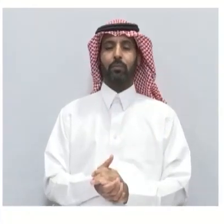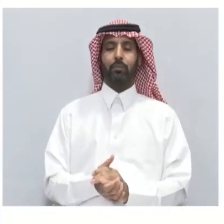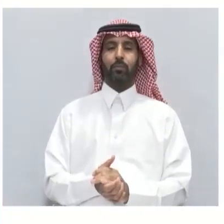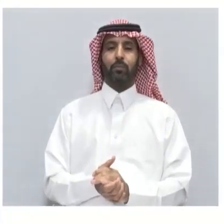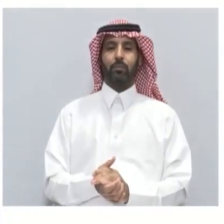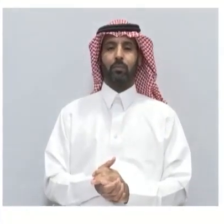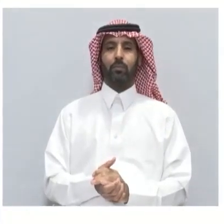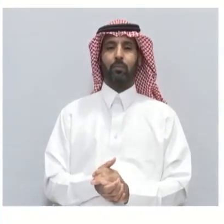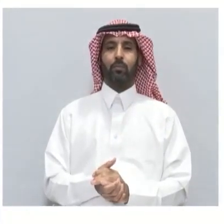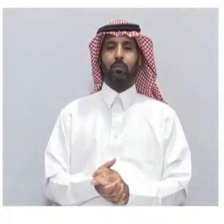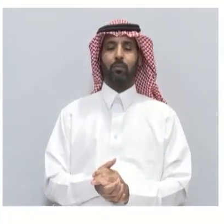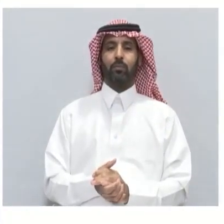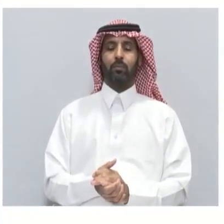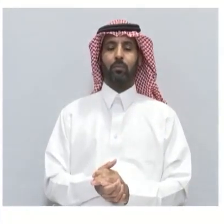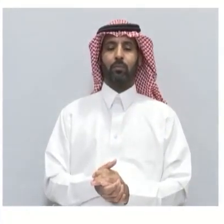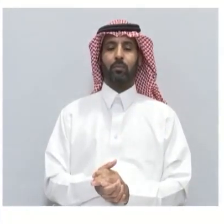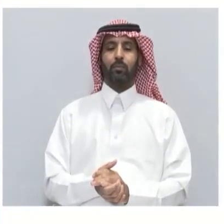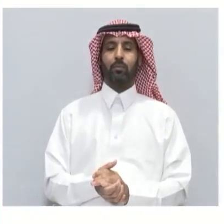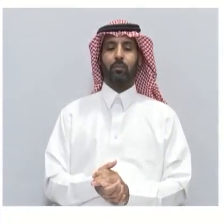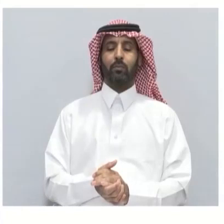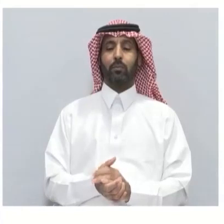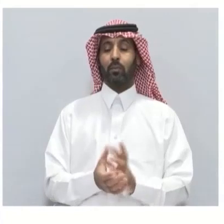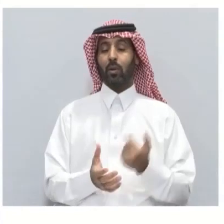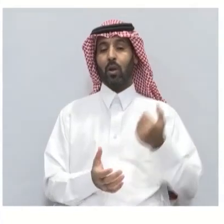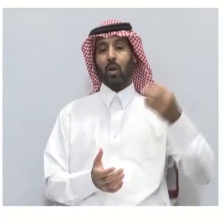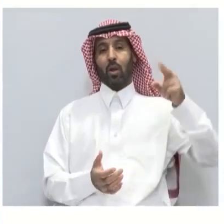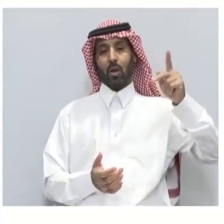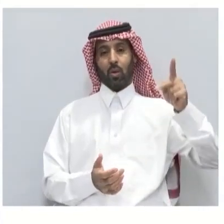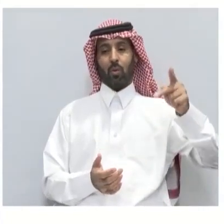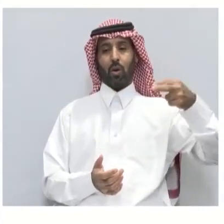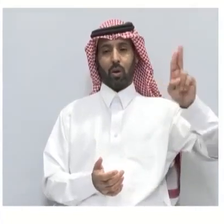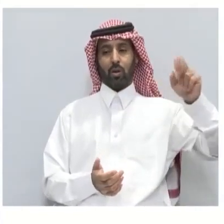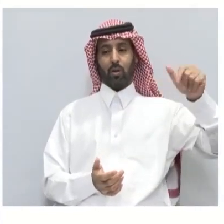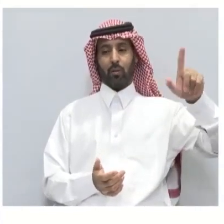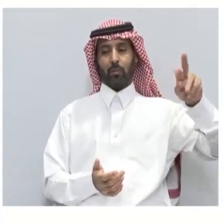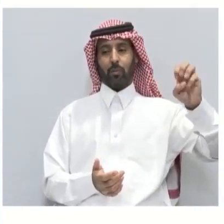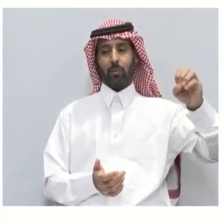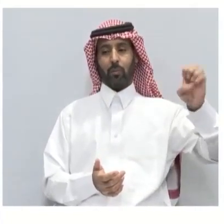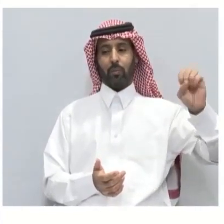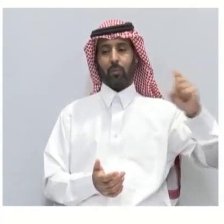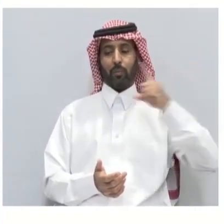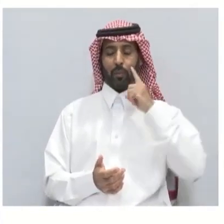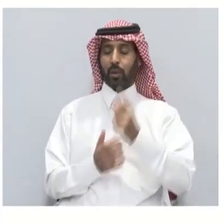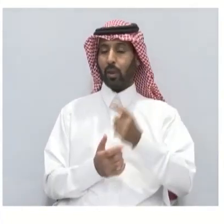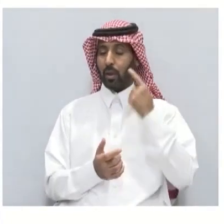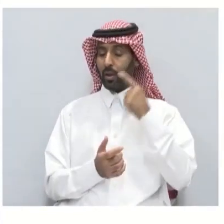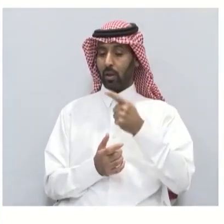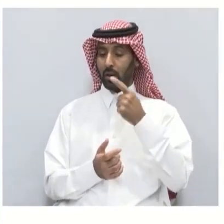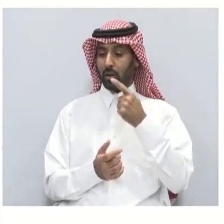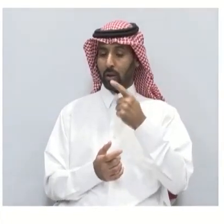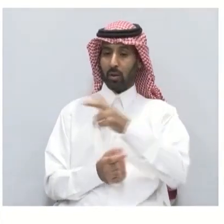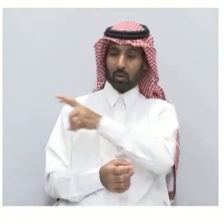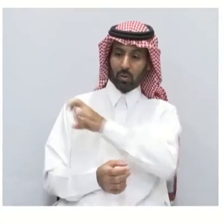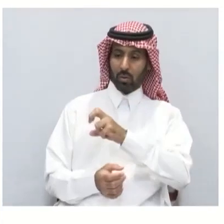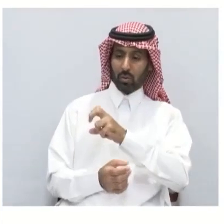try to answer these questions. Kuala Lumpur, Malaysia. Malaysian police reported on Tuesday that two armed